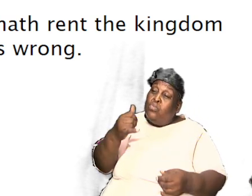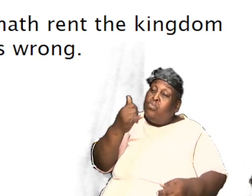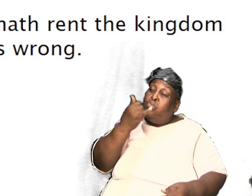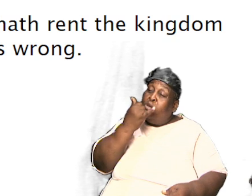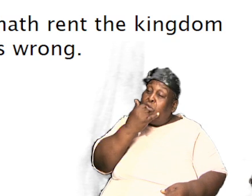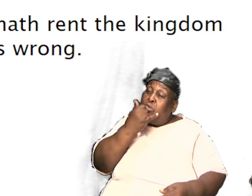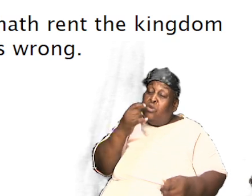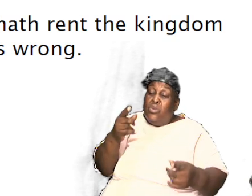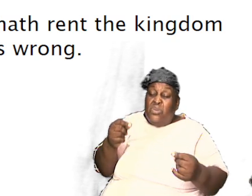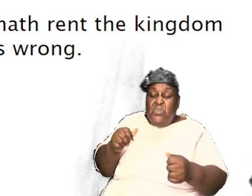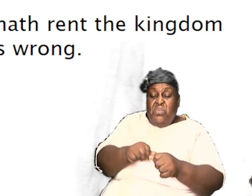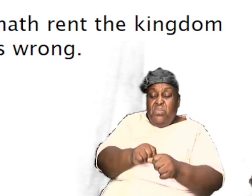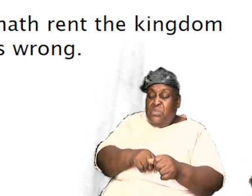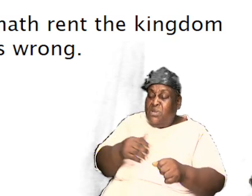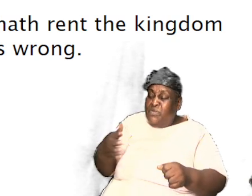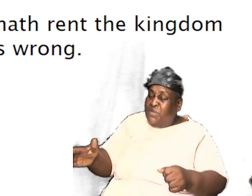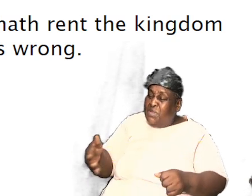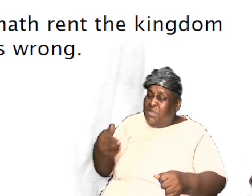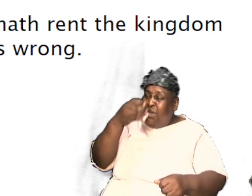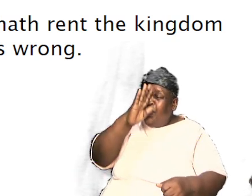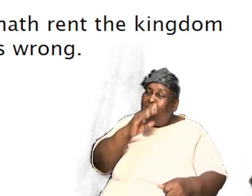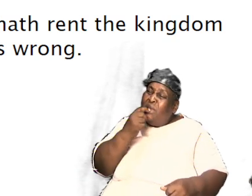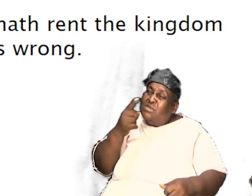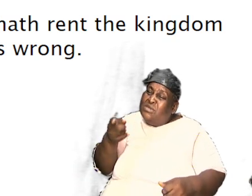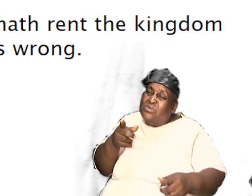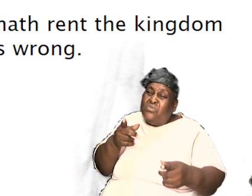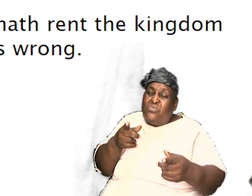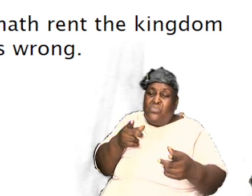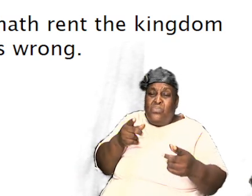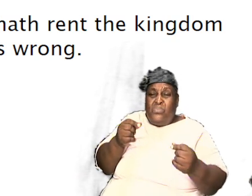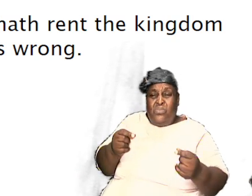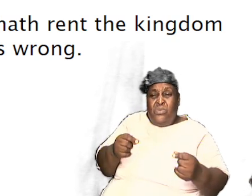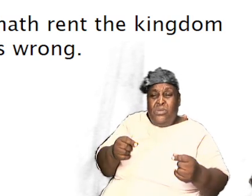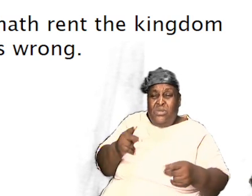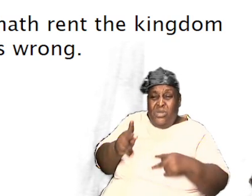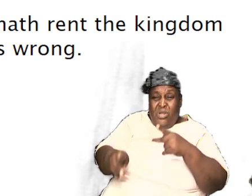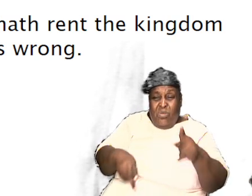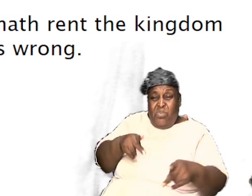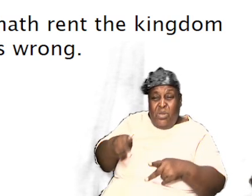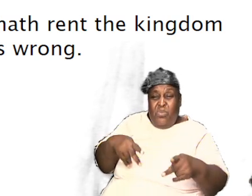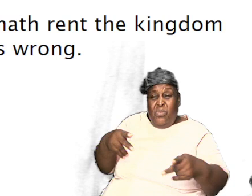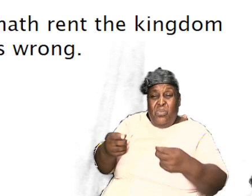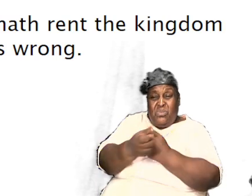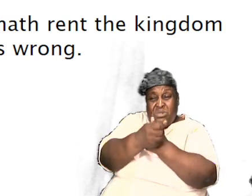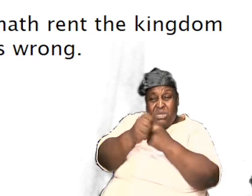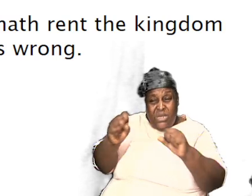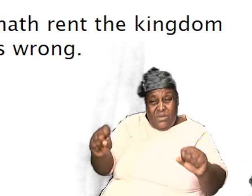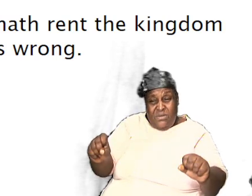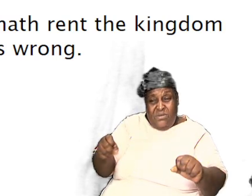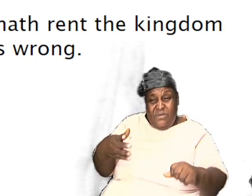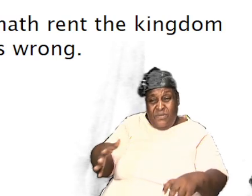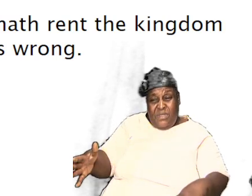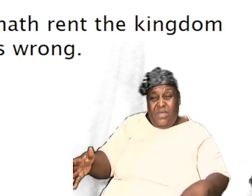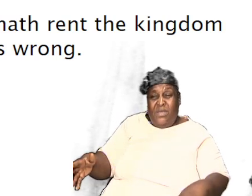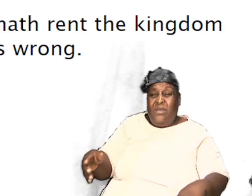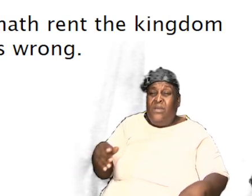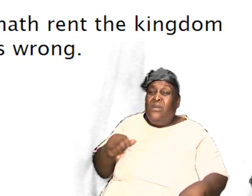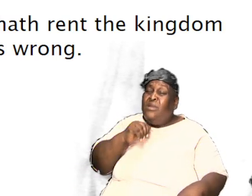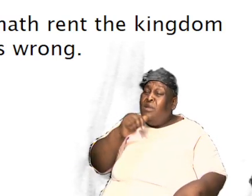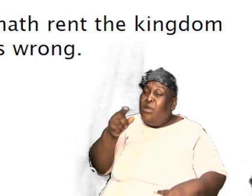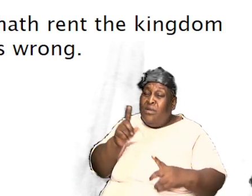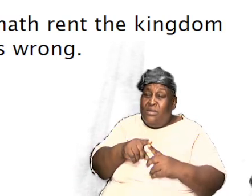do everything that God said to do. And it was the people that took the fall. It was not until he